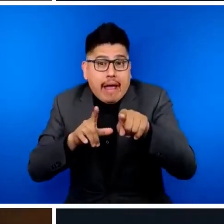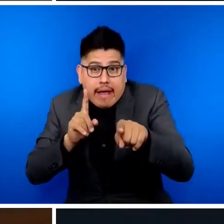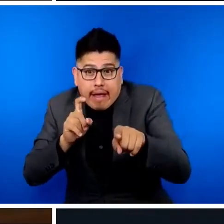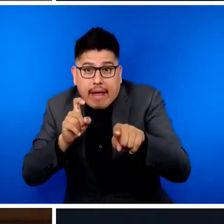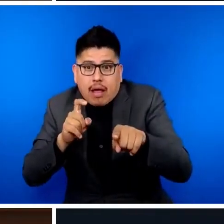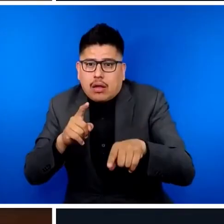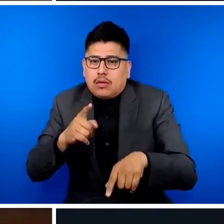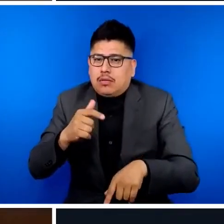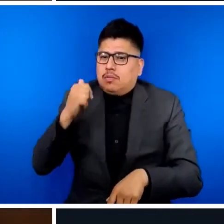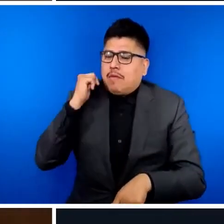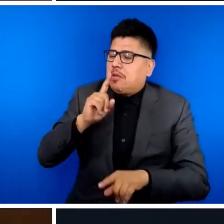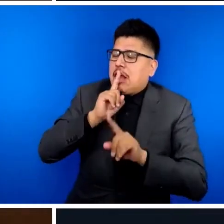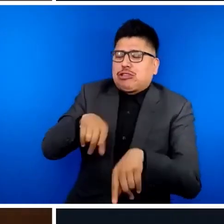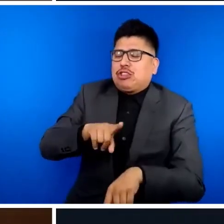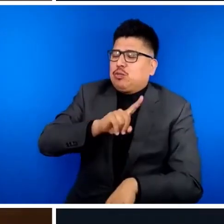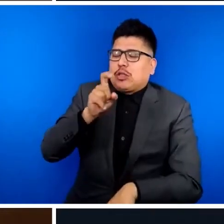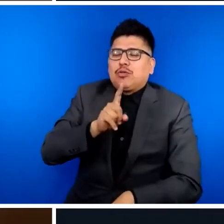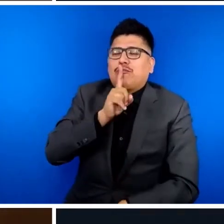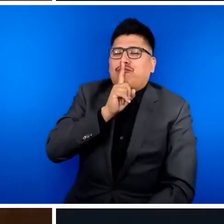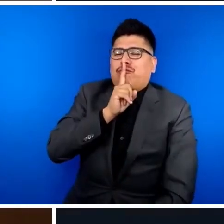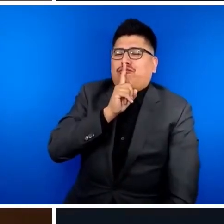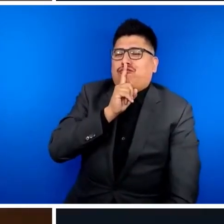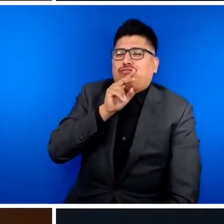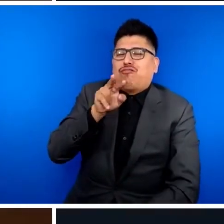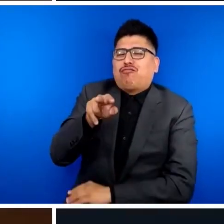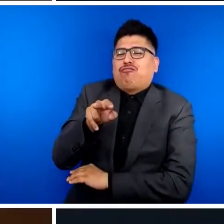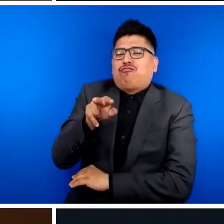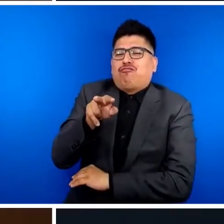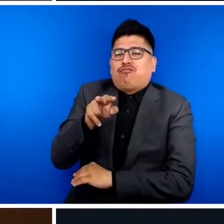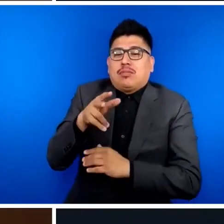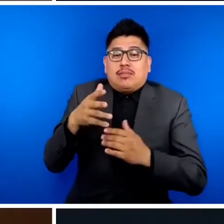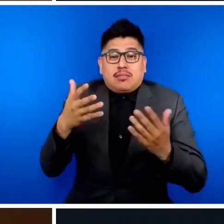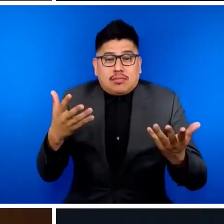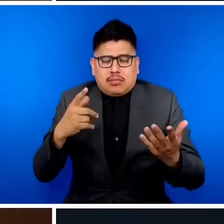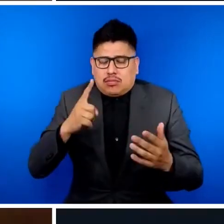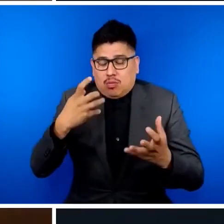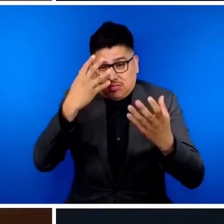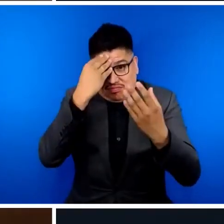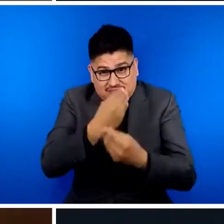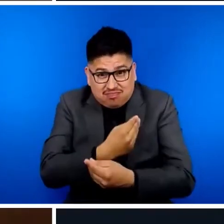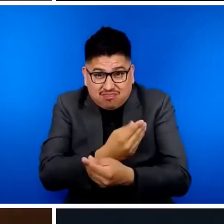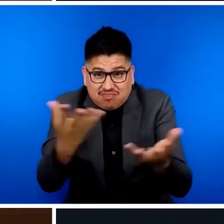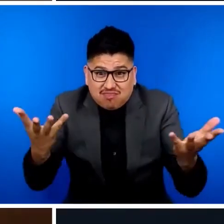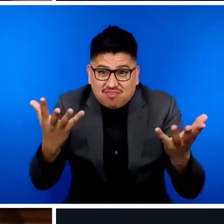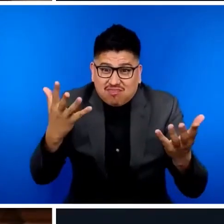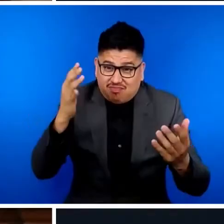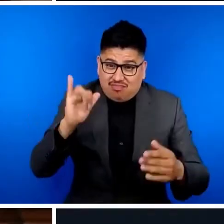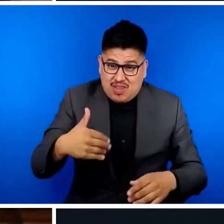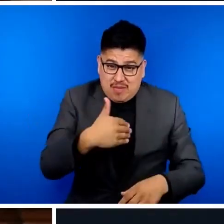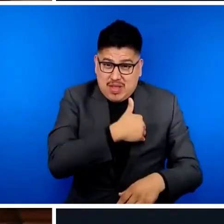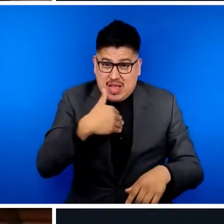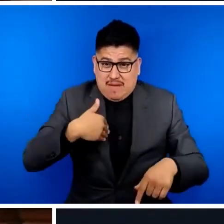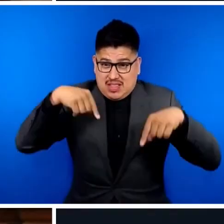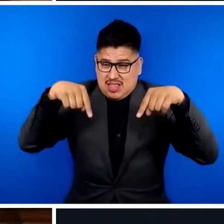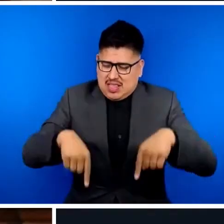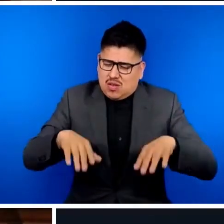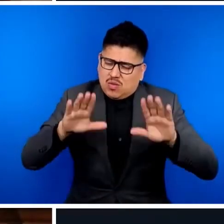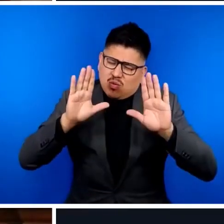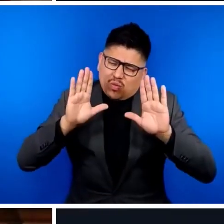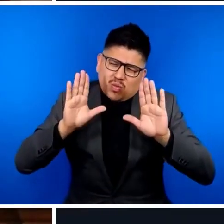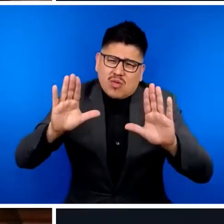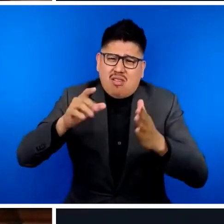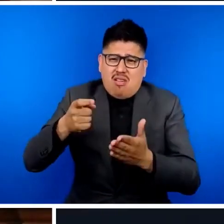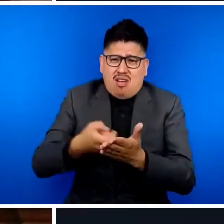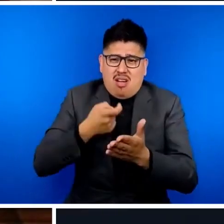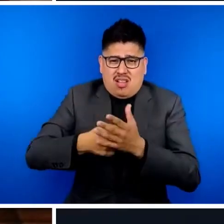question. But I just want to tell you that the members of this great hockey squad will be